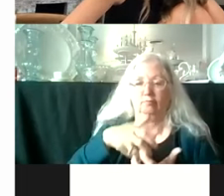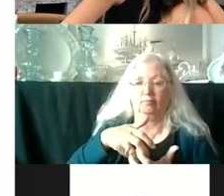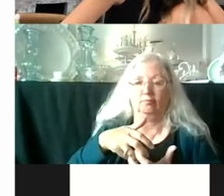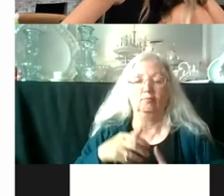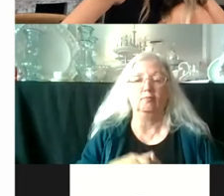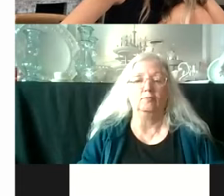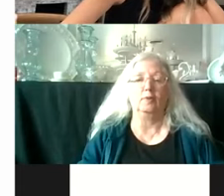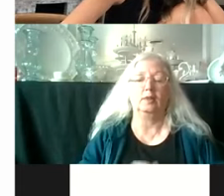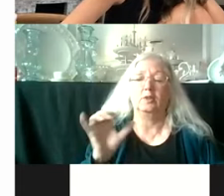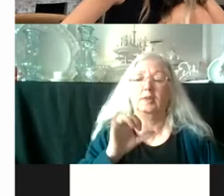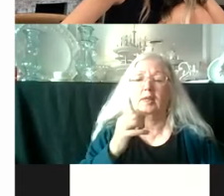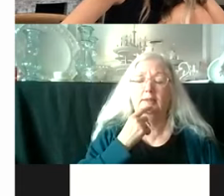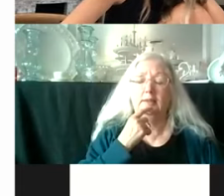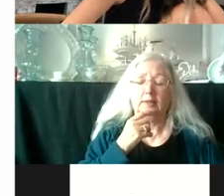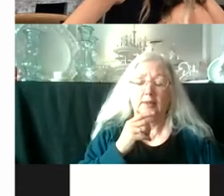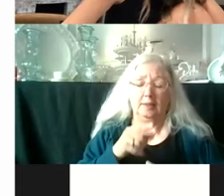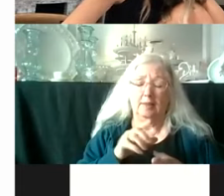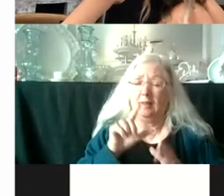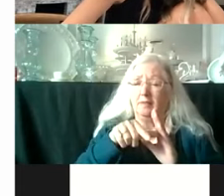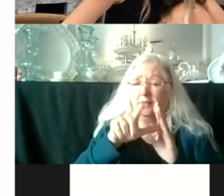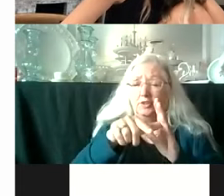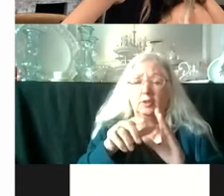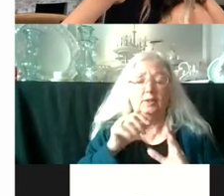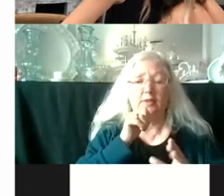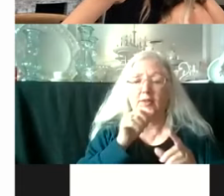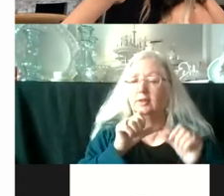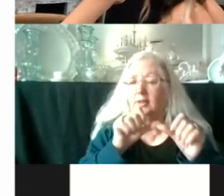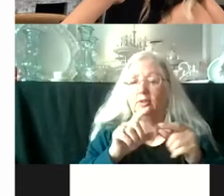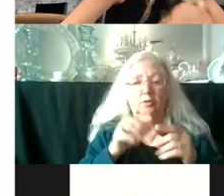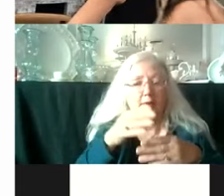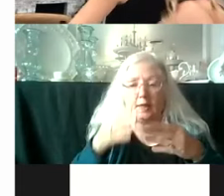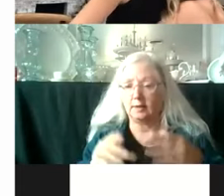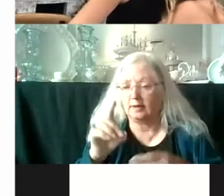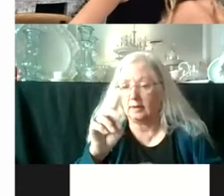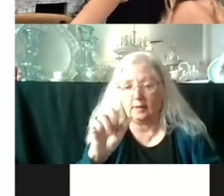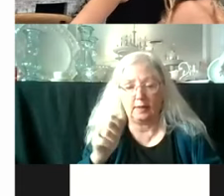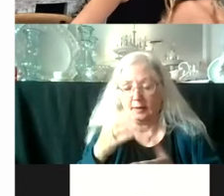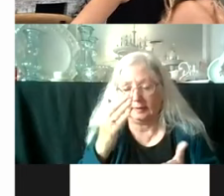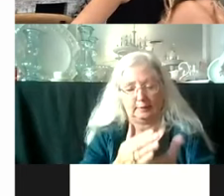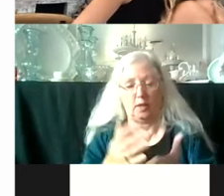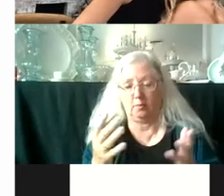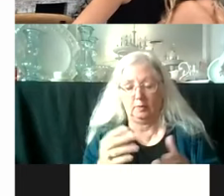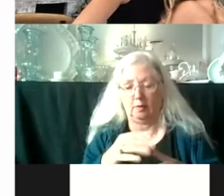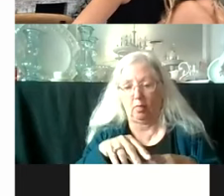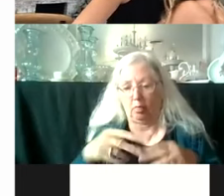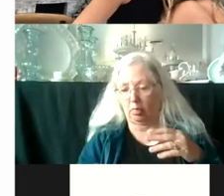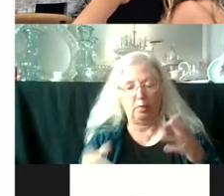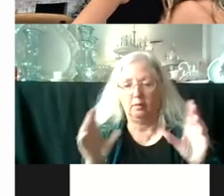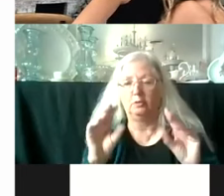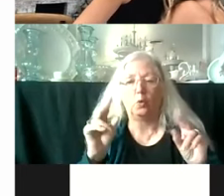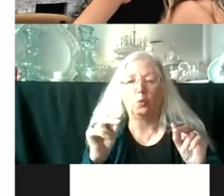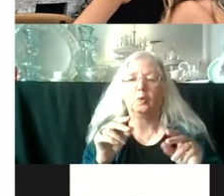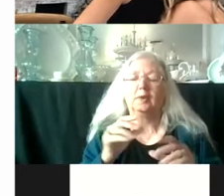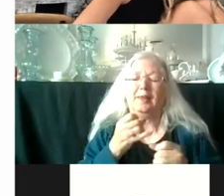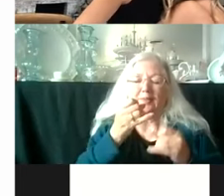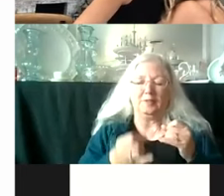And like I said, eventually, it doesn't just go down to the end of the DNA and just fall off the end. Eventually, it reaches a